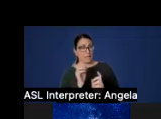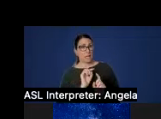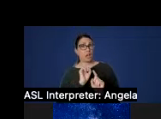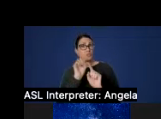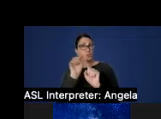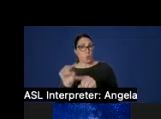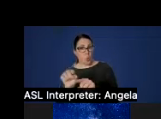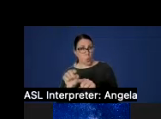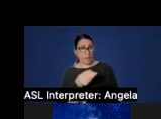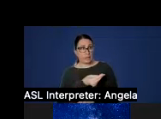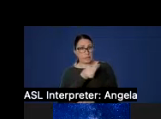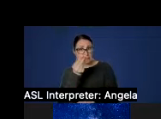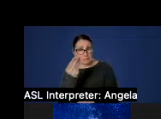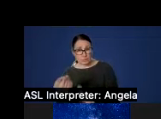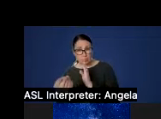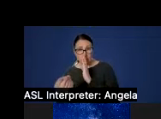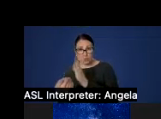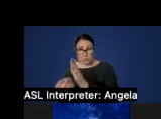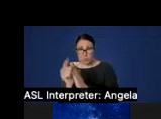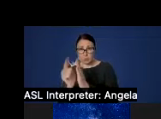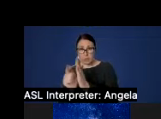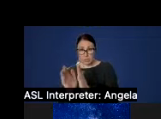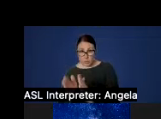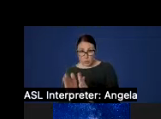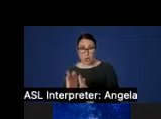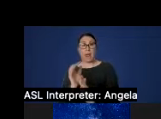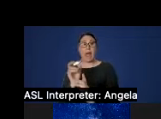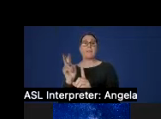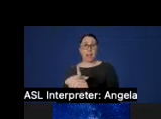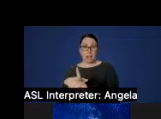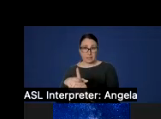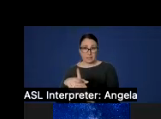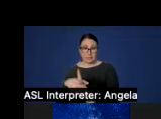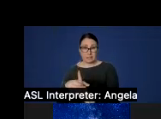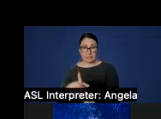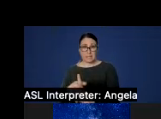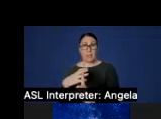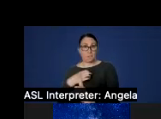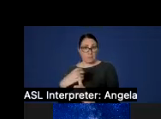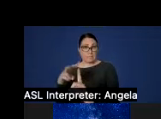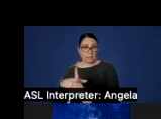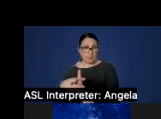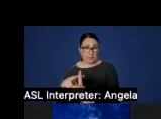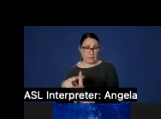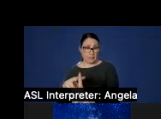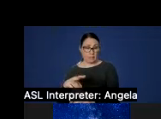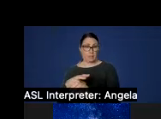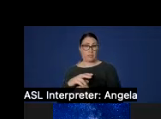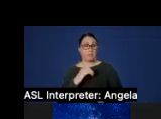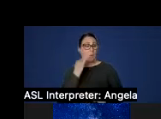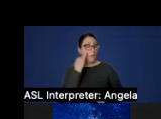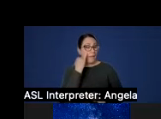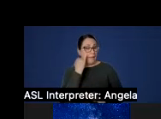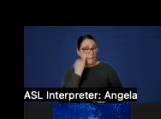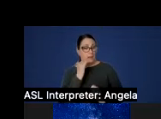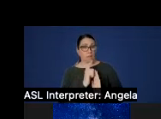prosecutor, and then that complaint is getting filed. If it was if their